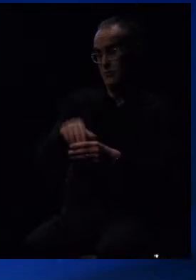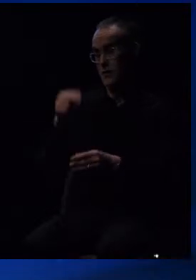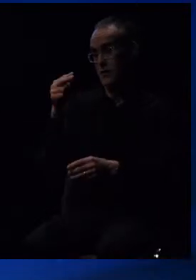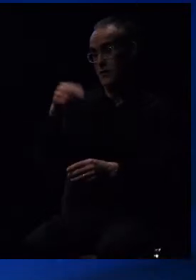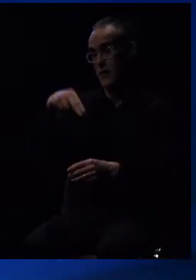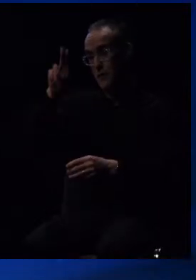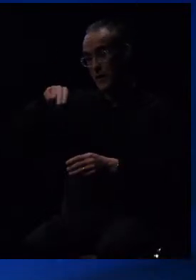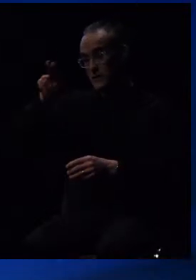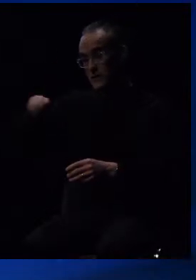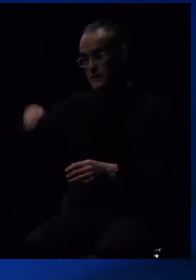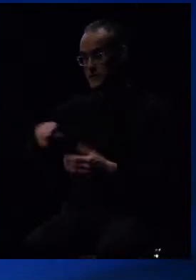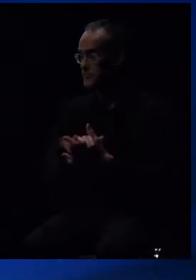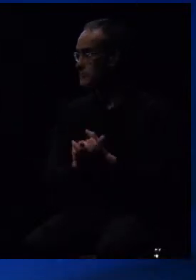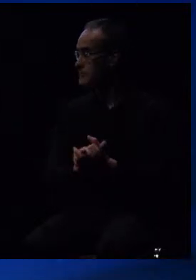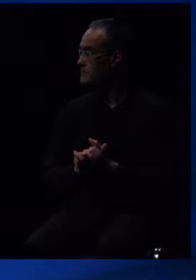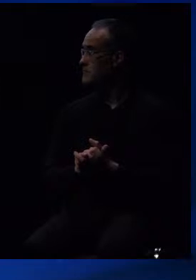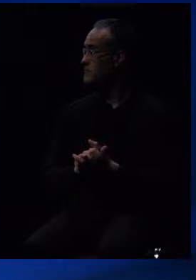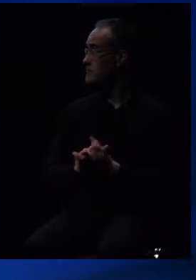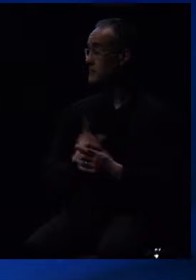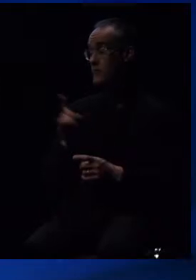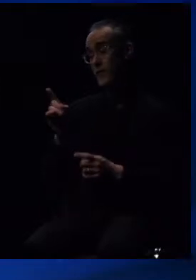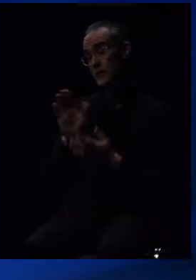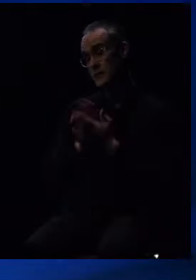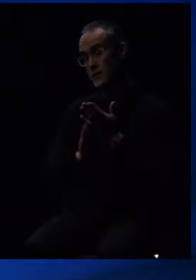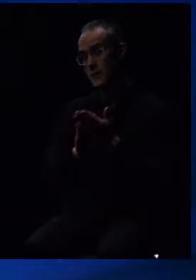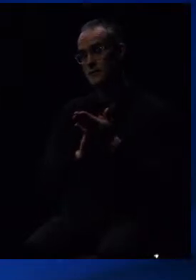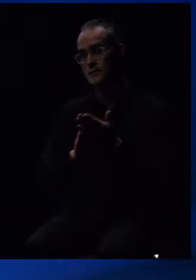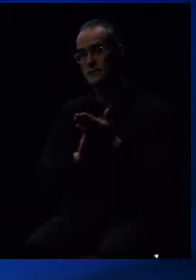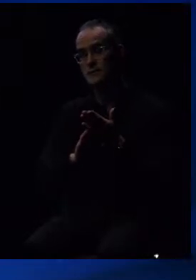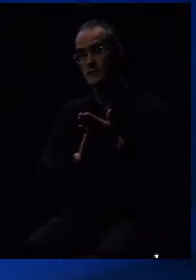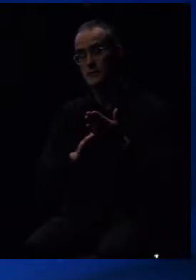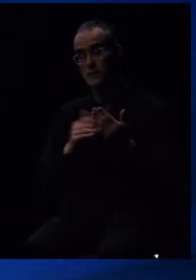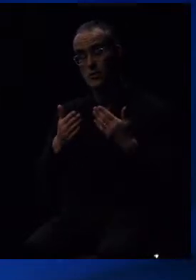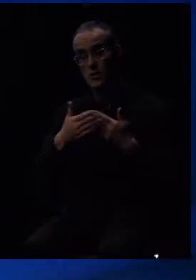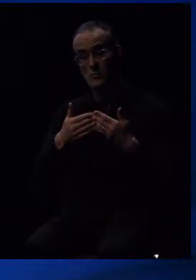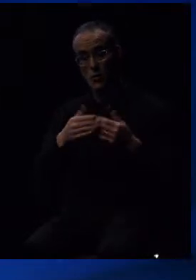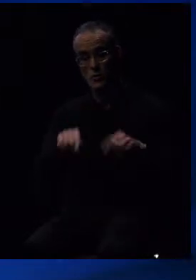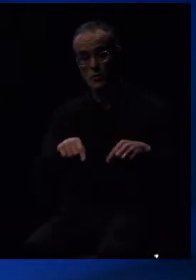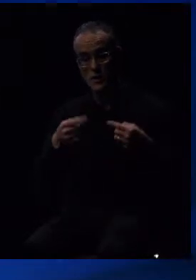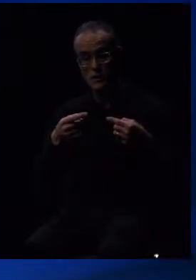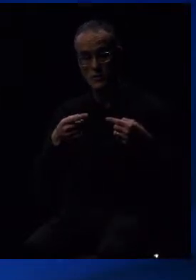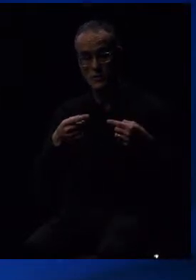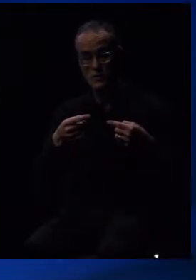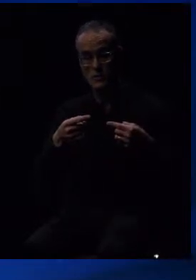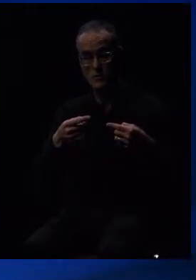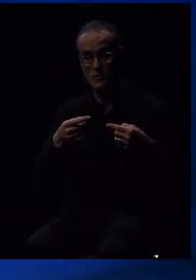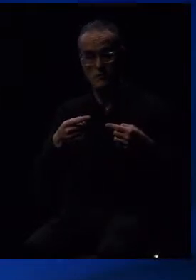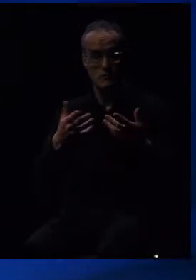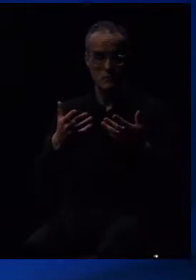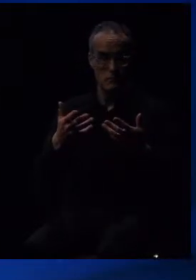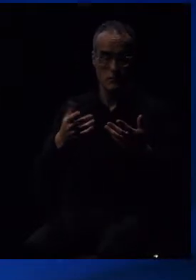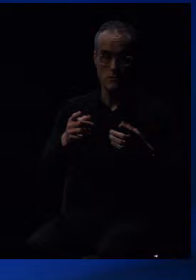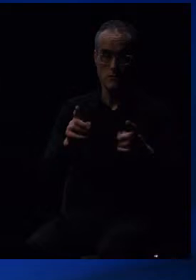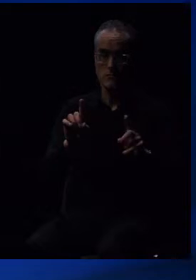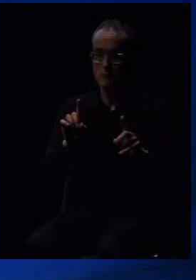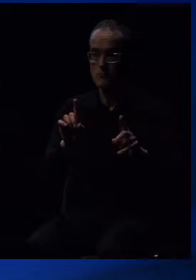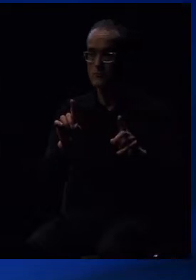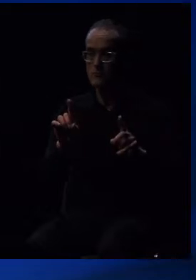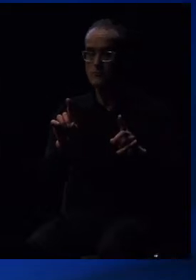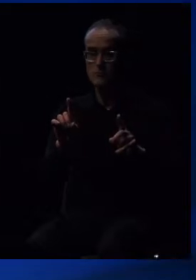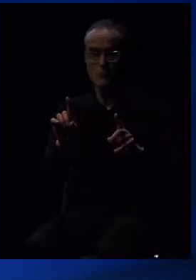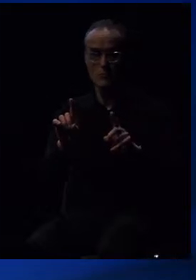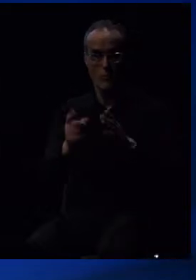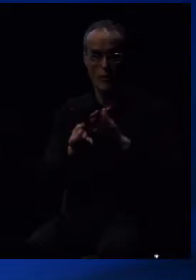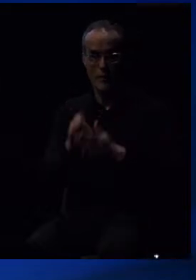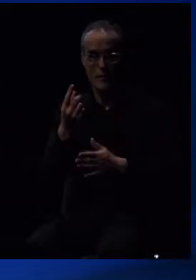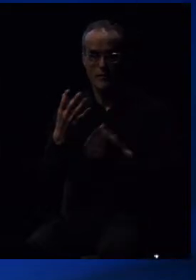Was it more challenging for you to have? I remember you mentioned something about the change of lighting with